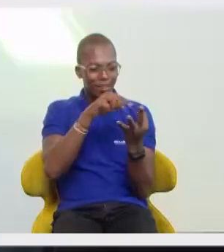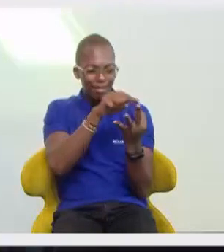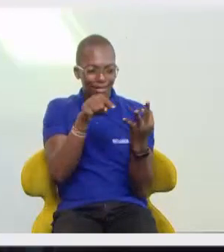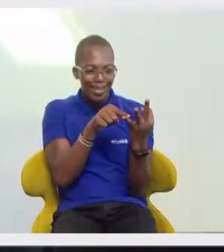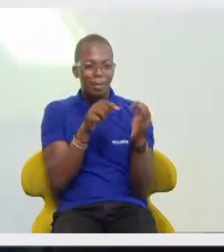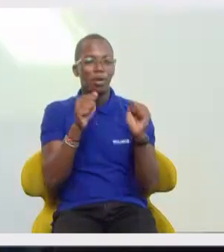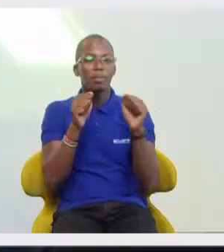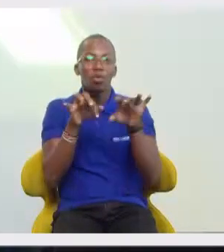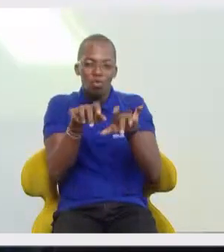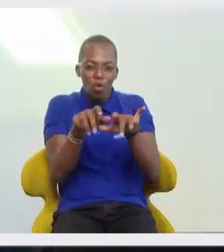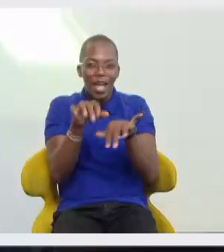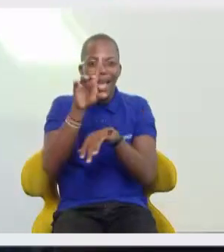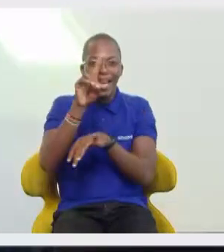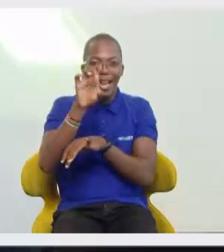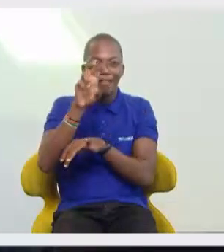game.